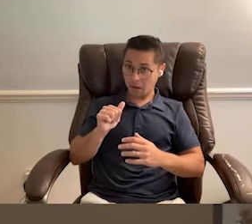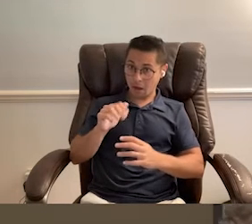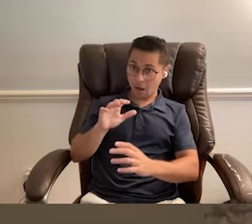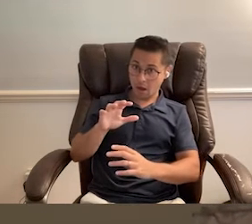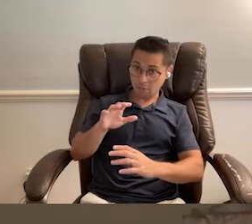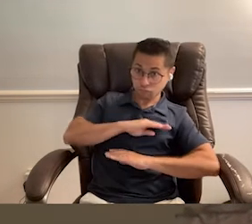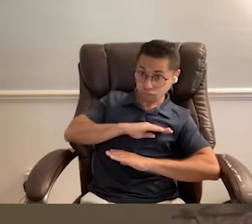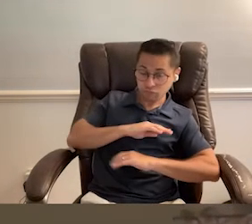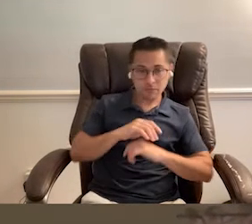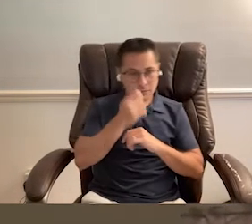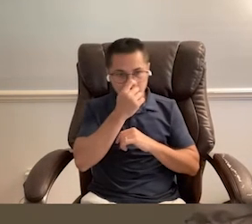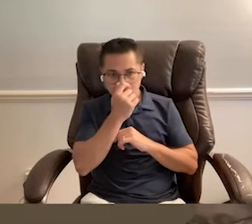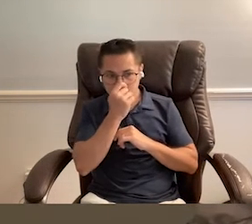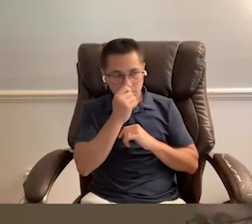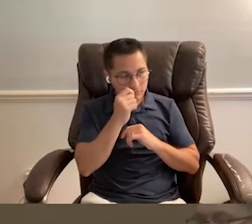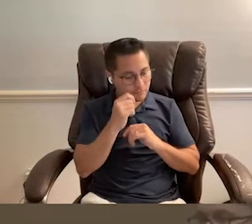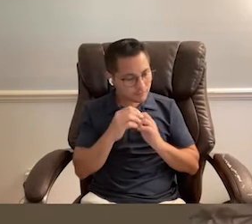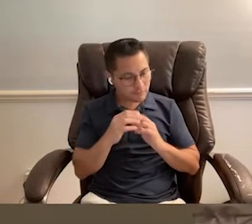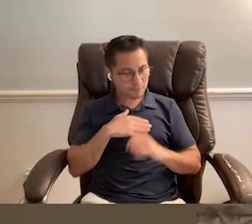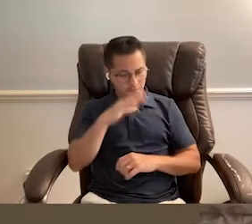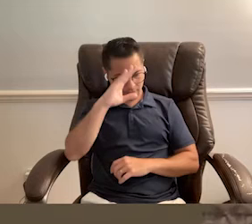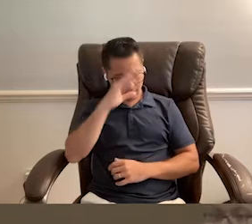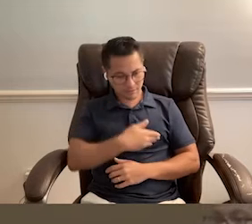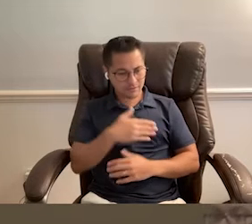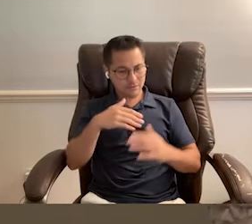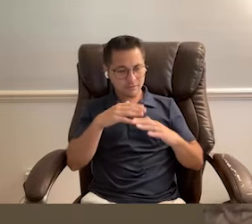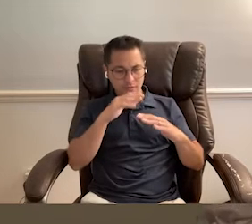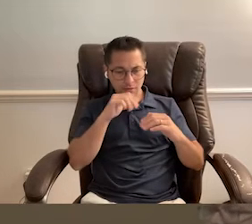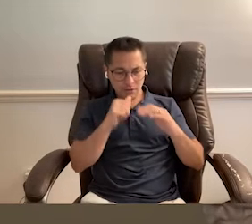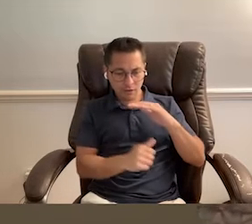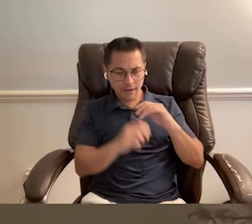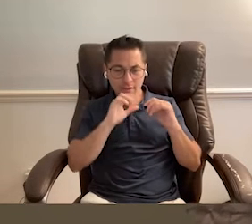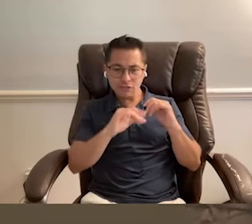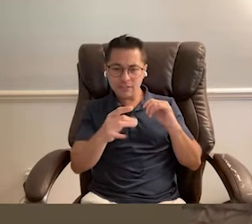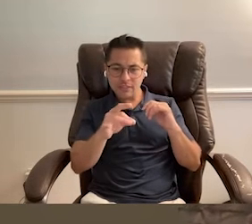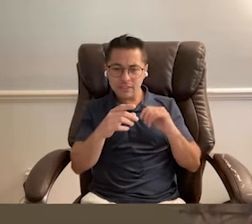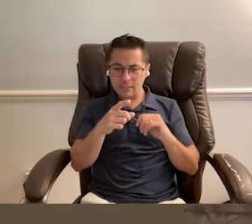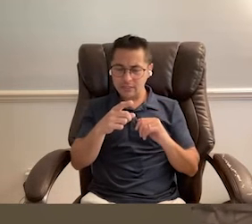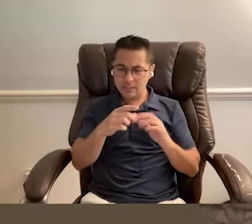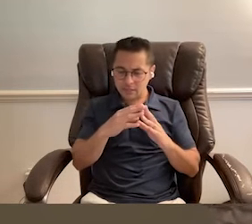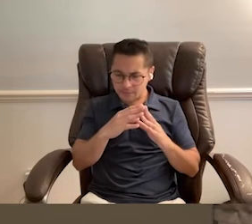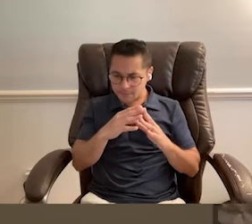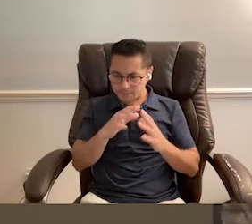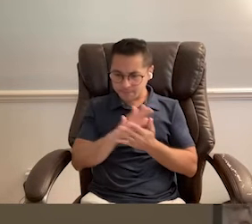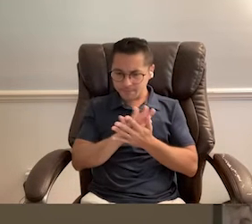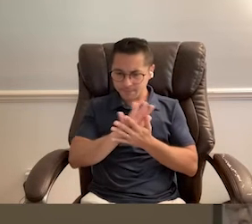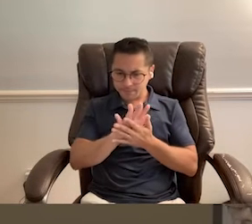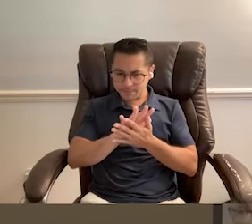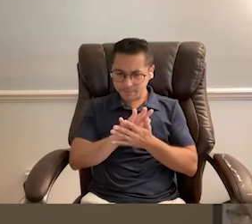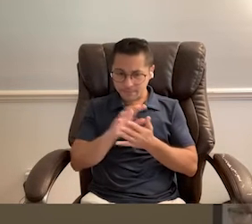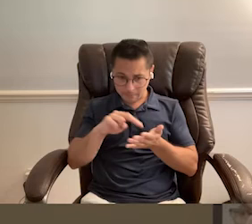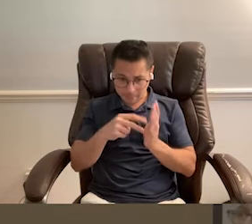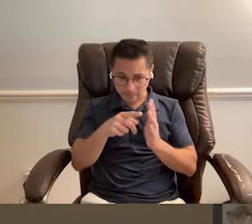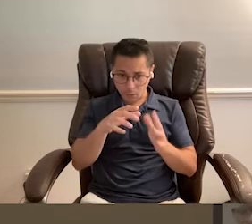So my child who's under 18 Yes. doesn't qualify for SSDI or SSI because of our income. Yep. Does that mean he doesn't qualify for an ABLE account? No, so